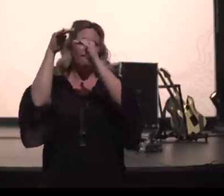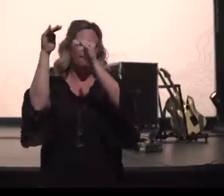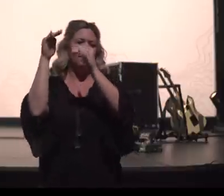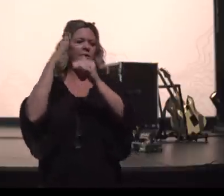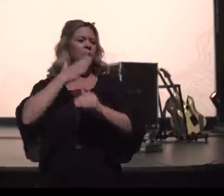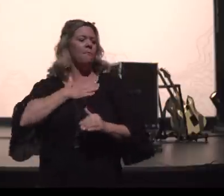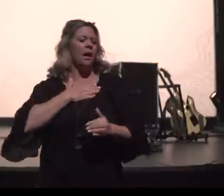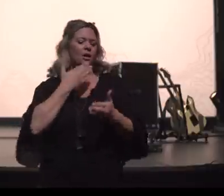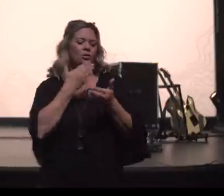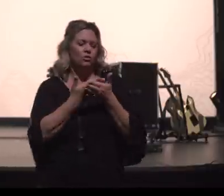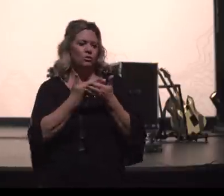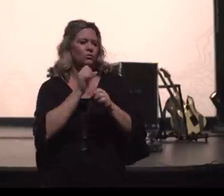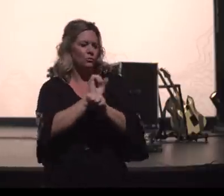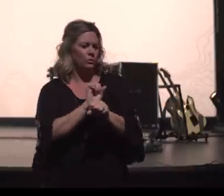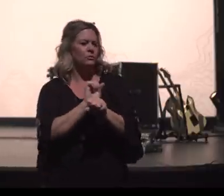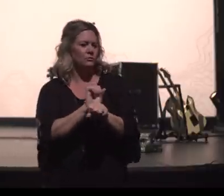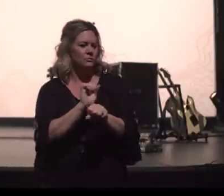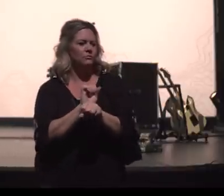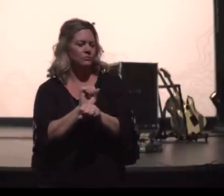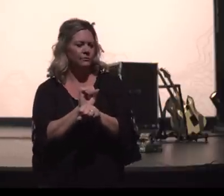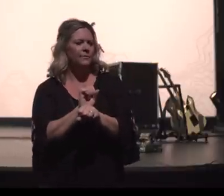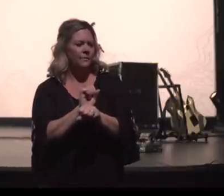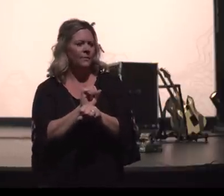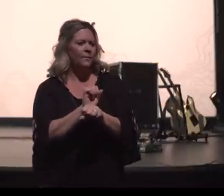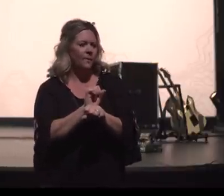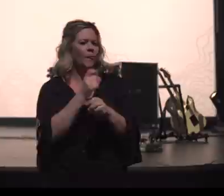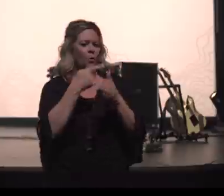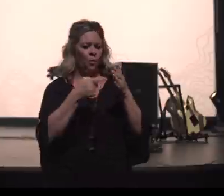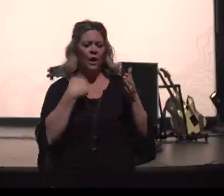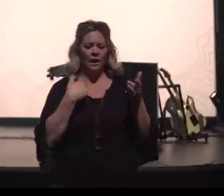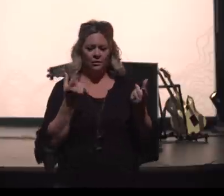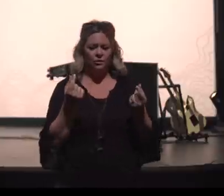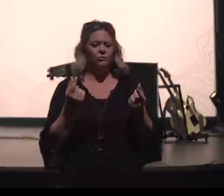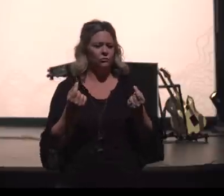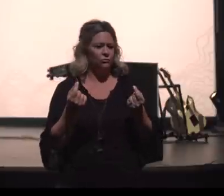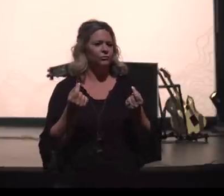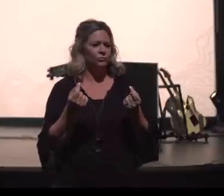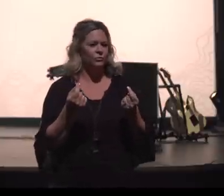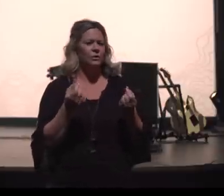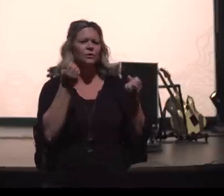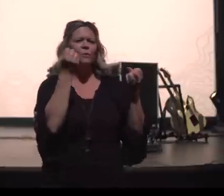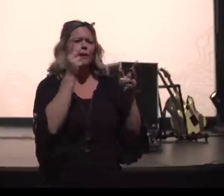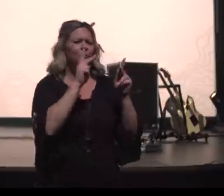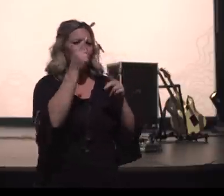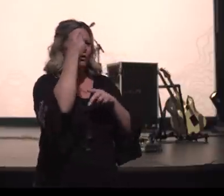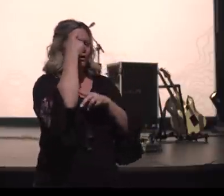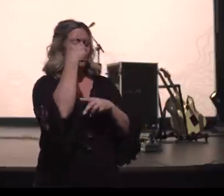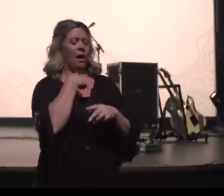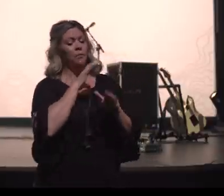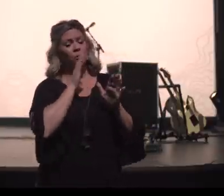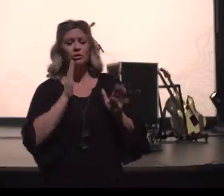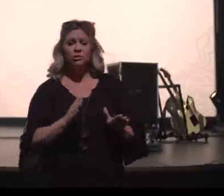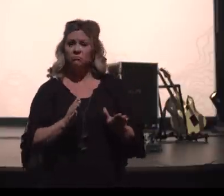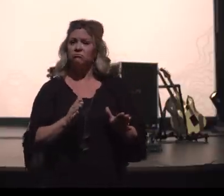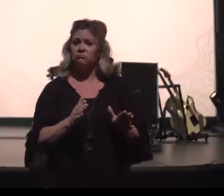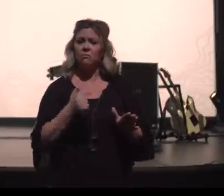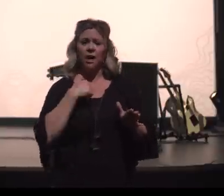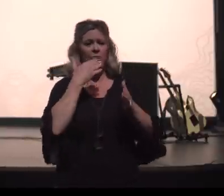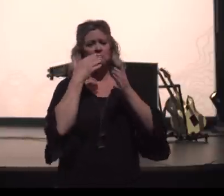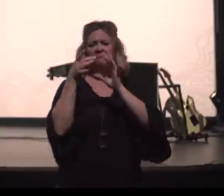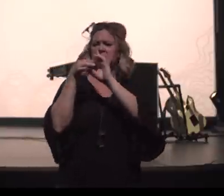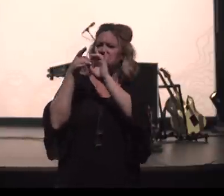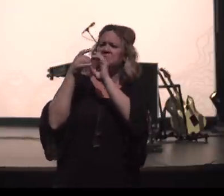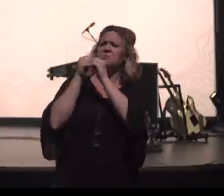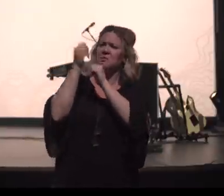is my good works. And man, this trips up so many people, because so many people think they're a Christian. They think they're good with